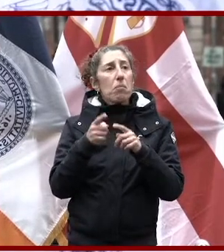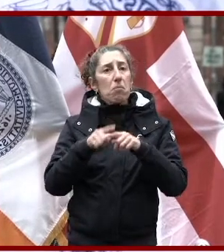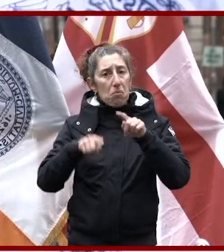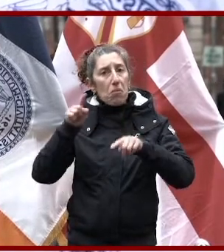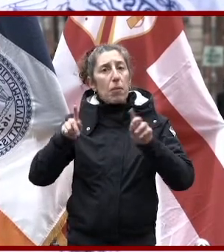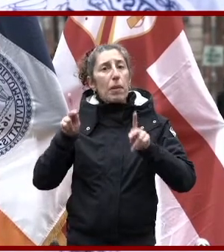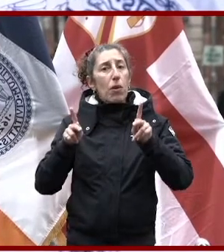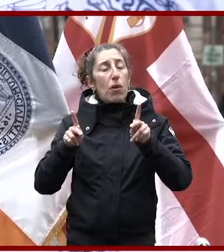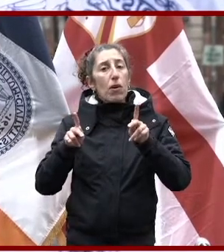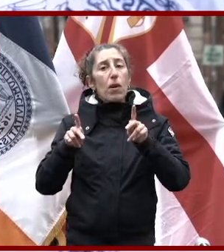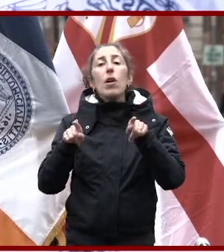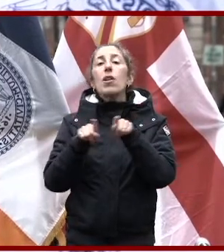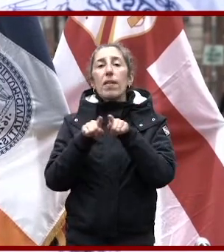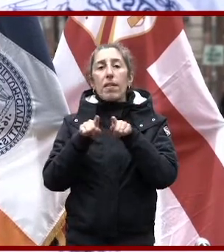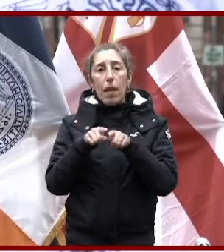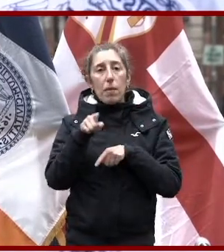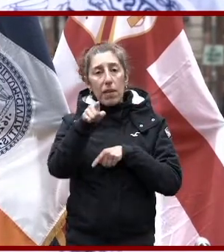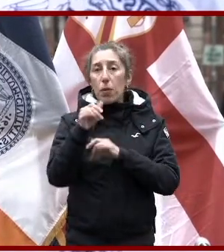they were us.